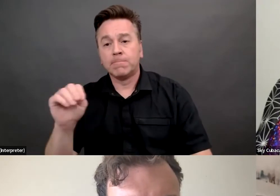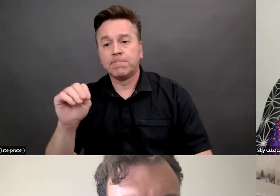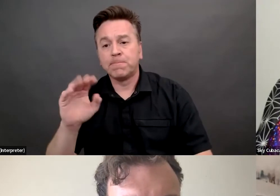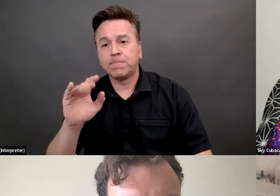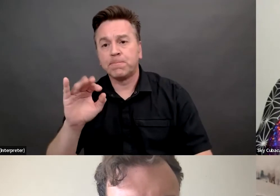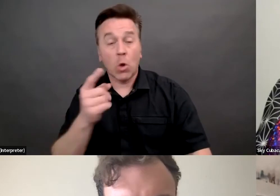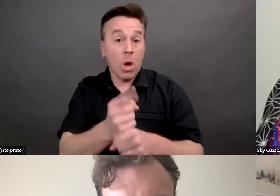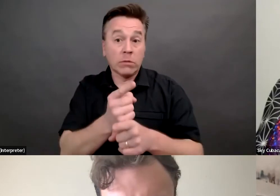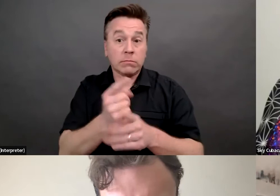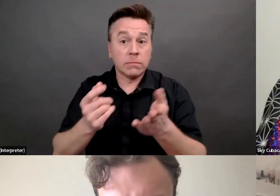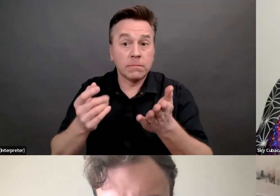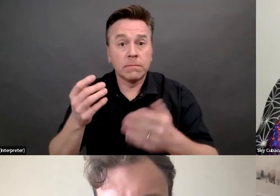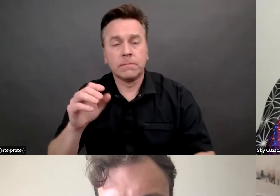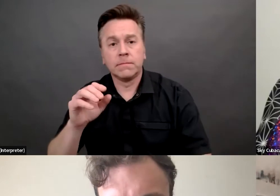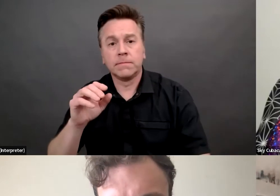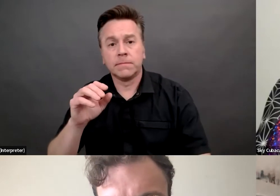Right. So